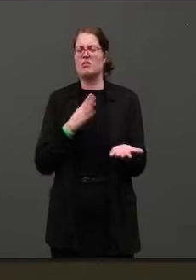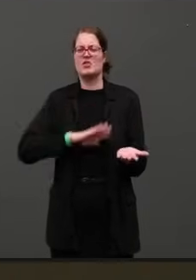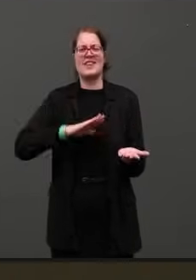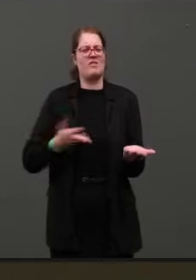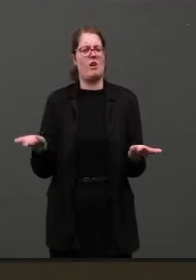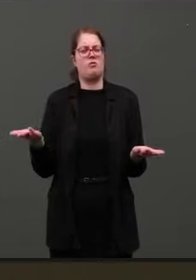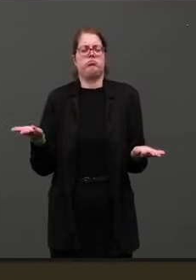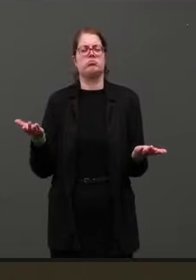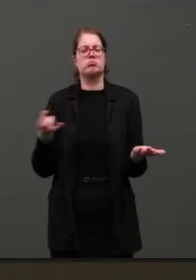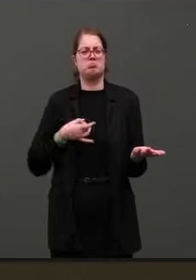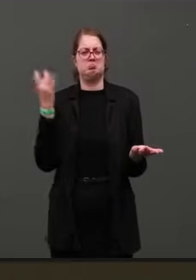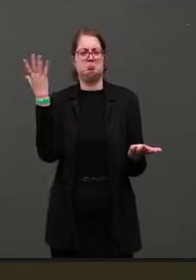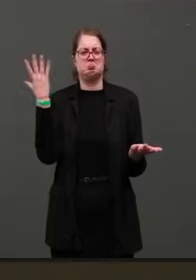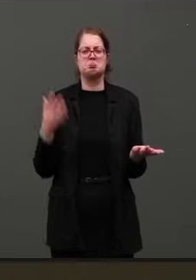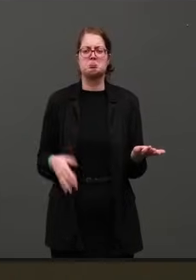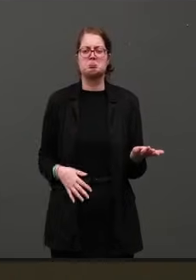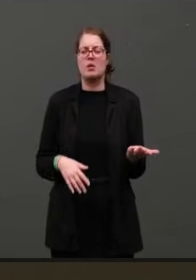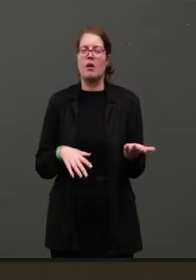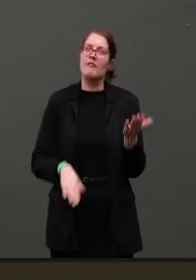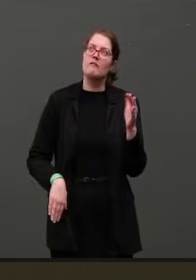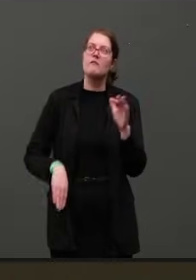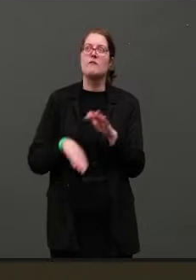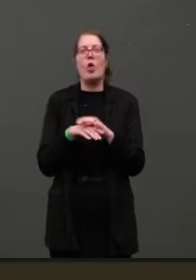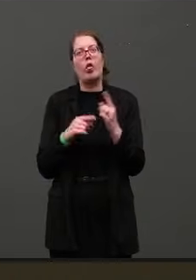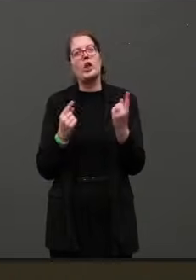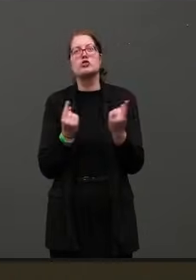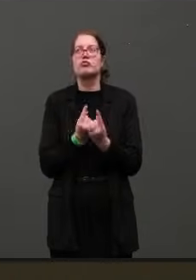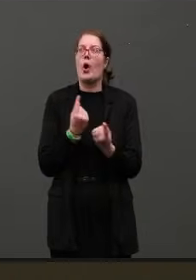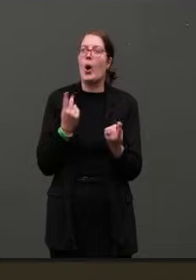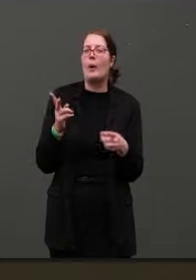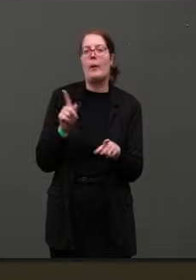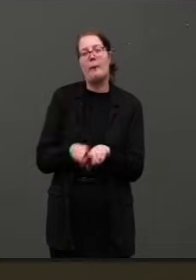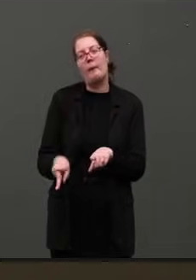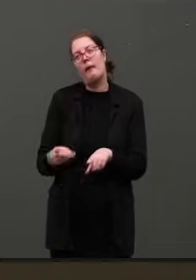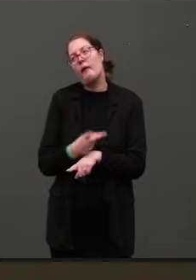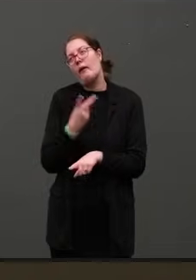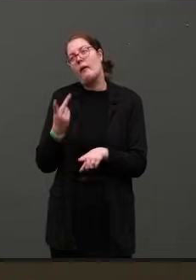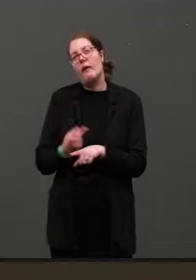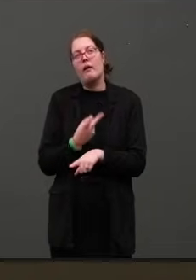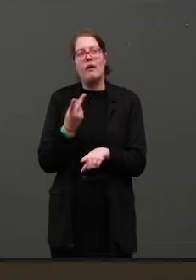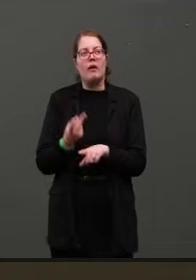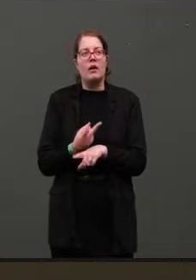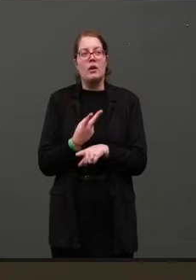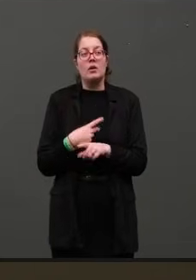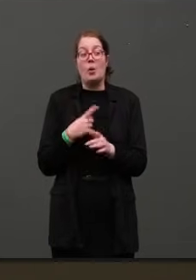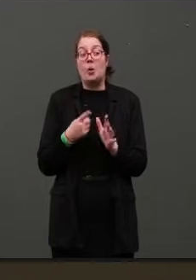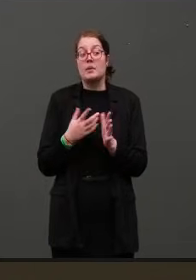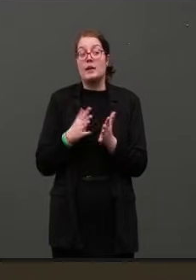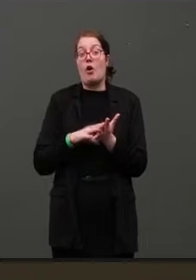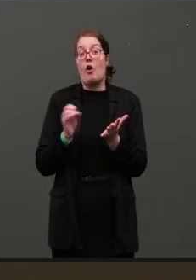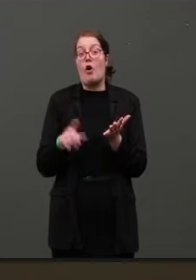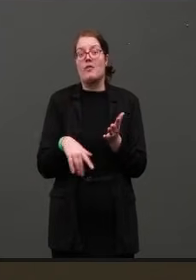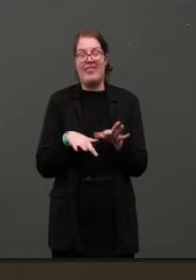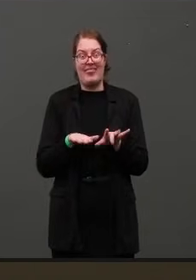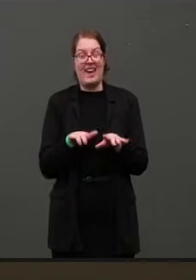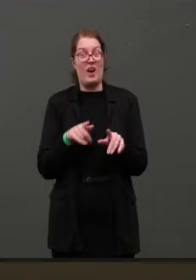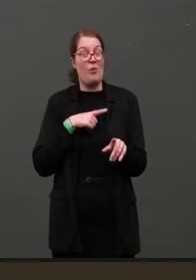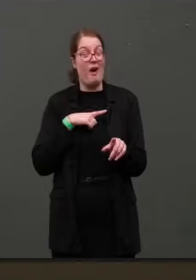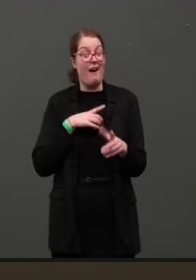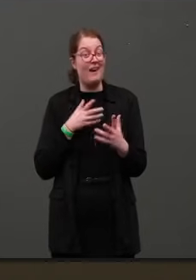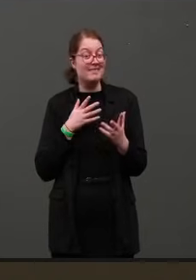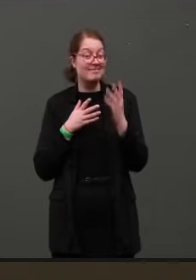I'm not saying fill your story with tropes, of course, but don't automatically discount them. They exist for a reason, and they can work wonders